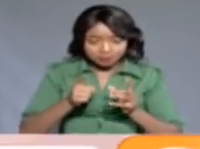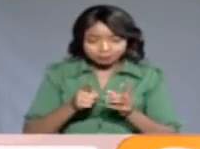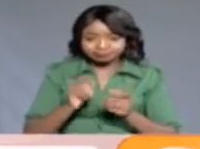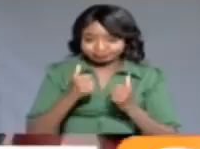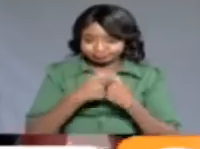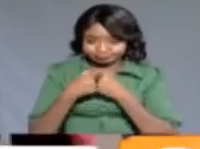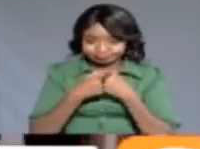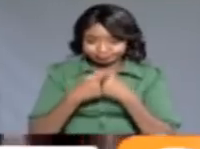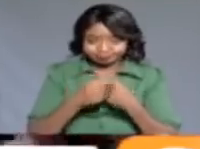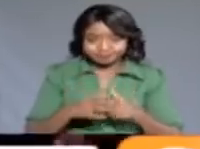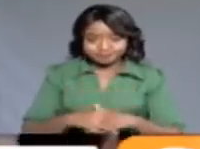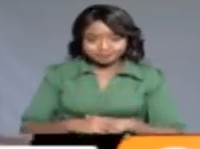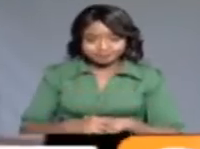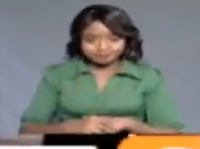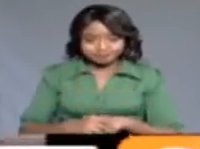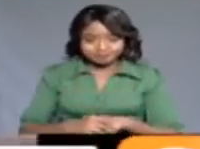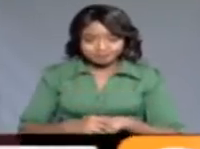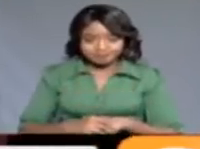Showpiece.